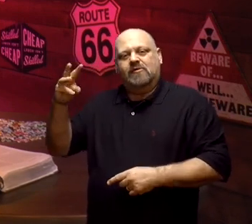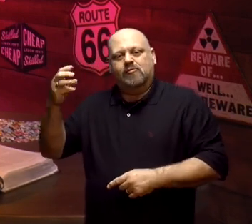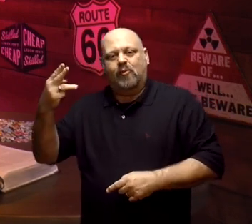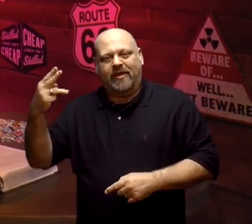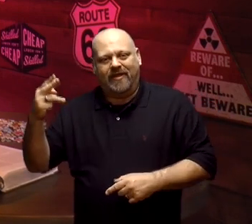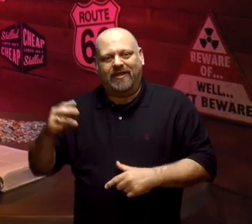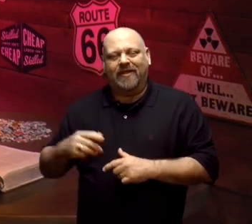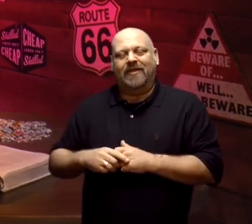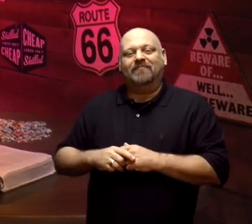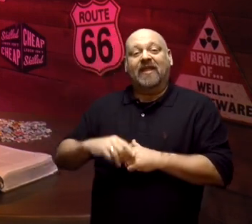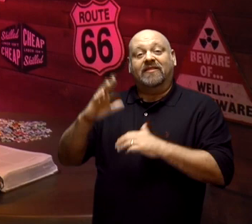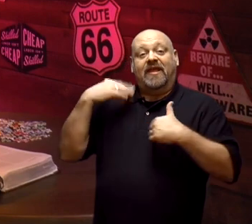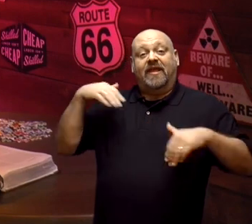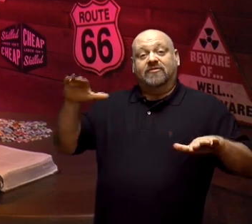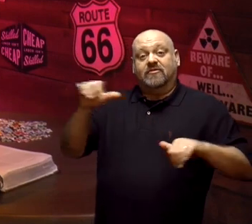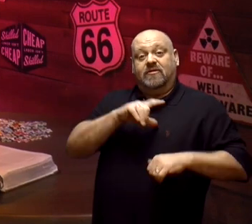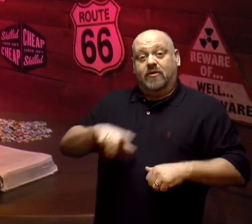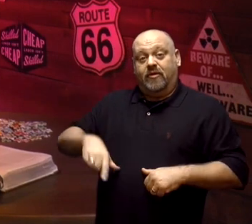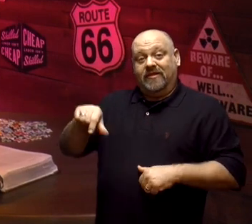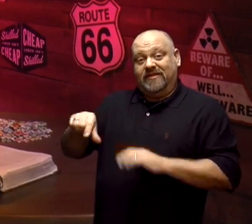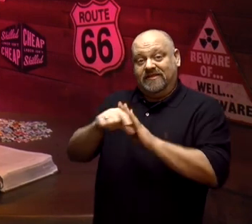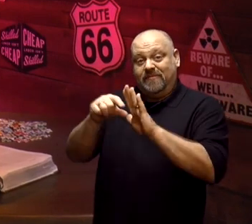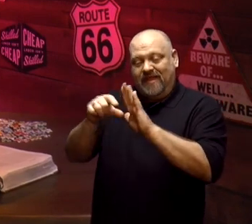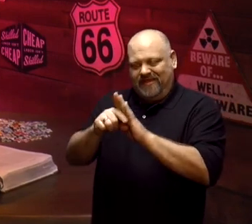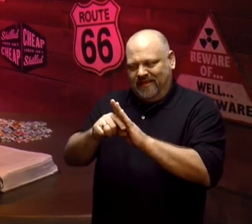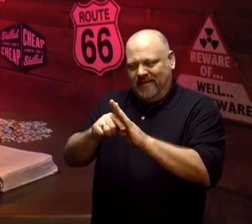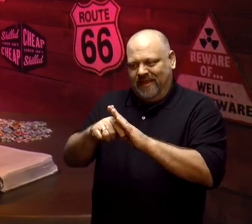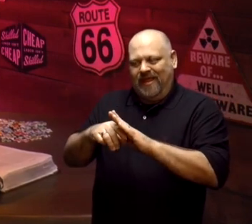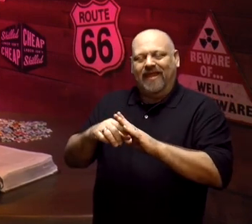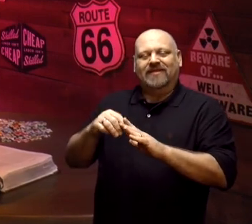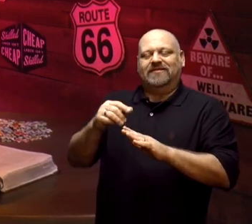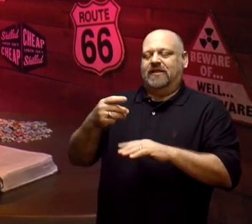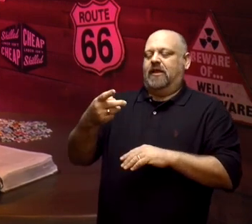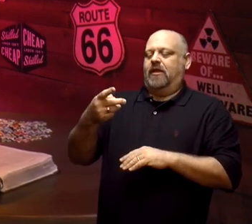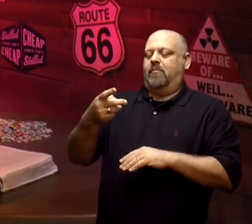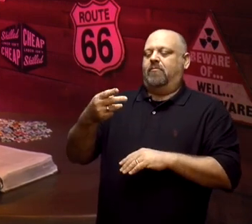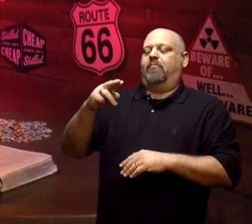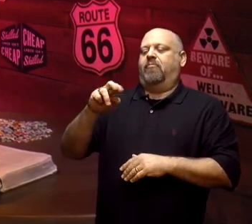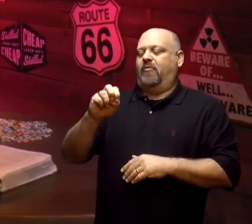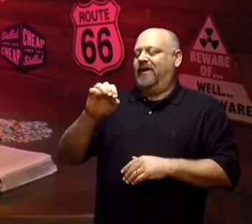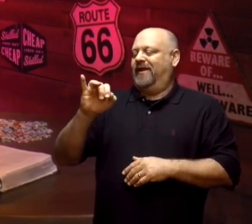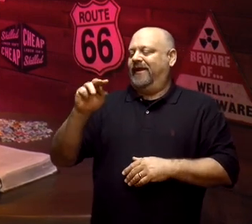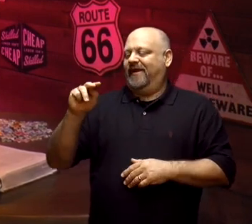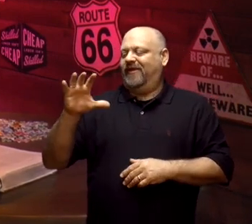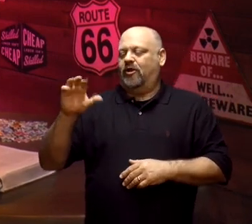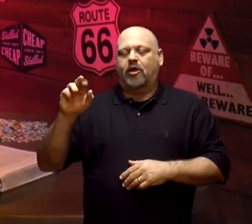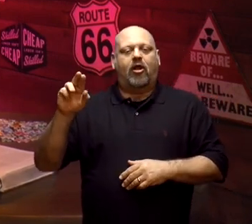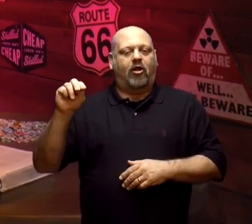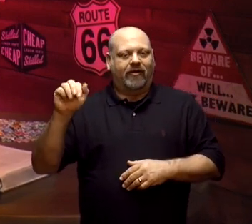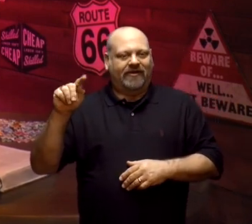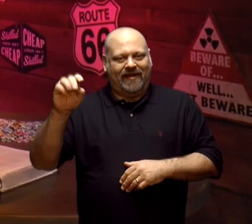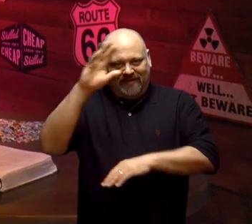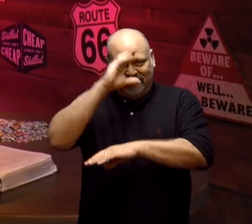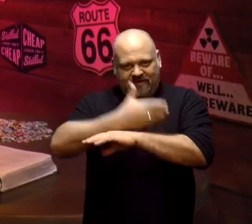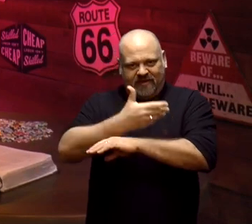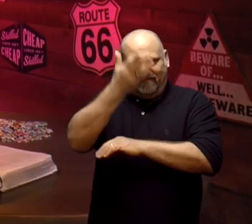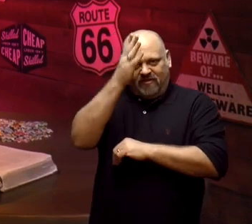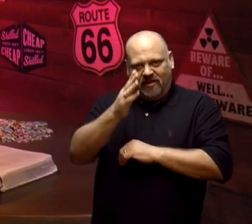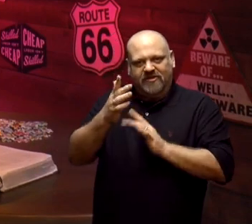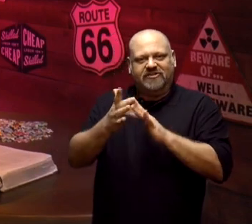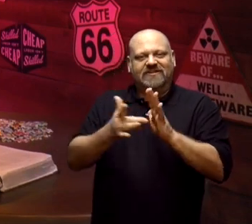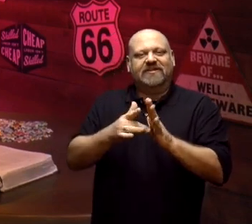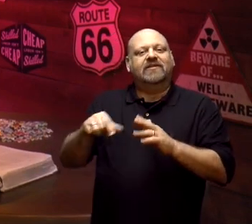Lord in this passage is the pre-incarnate Son of God, Jesus. This is what theologians